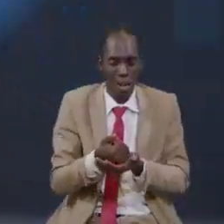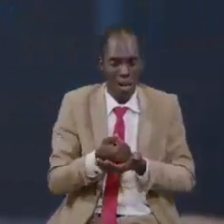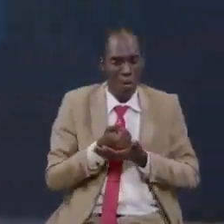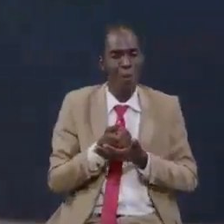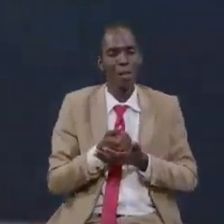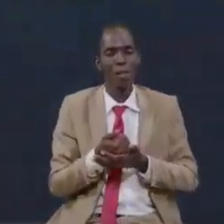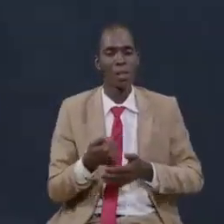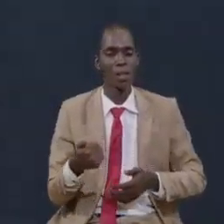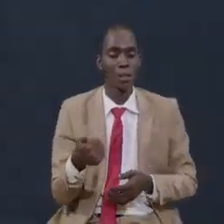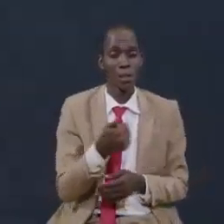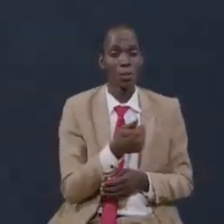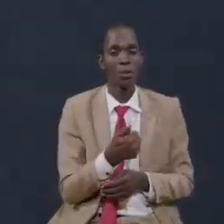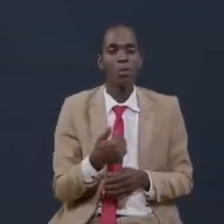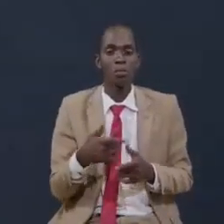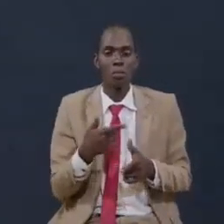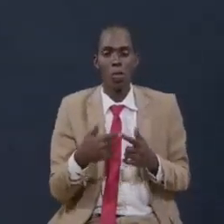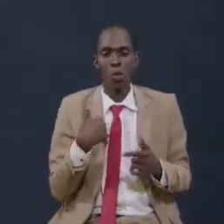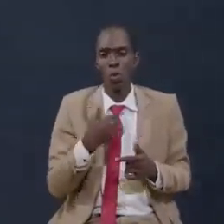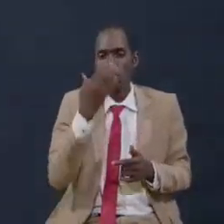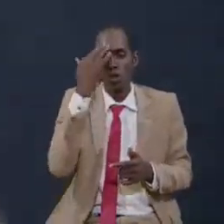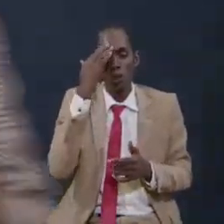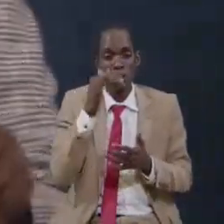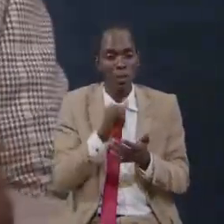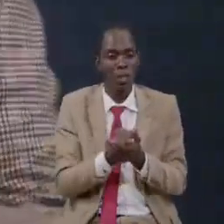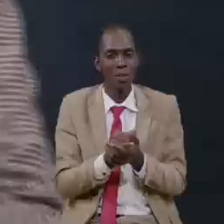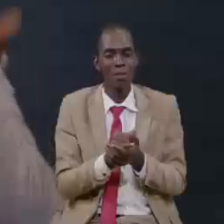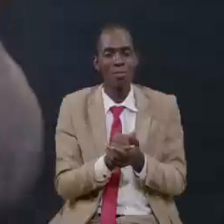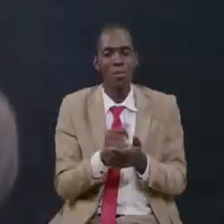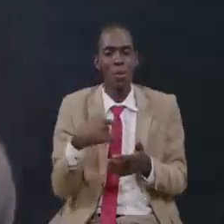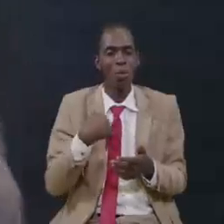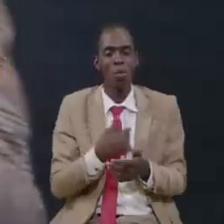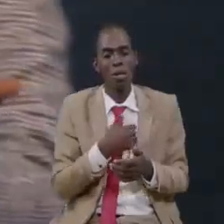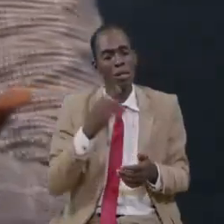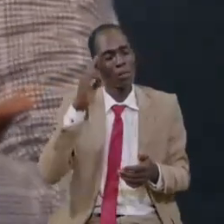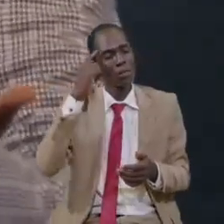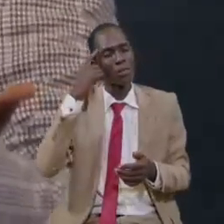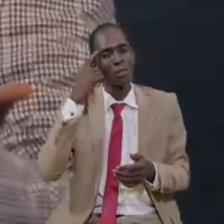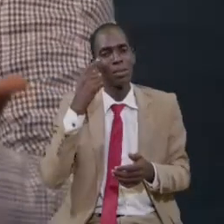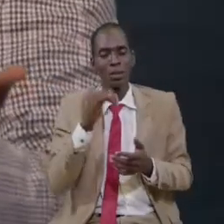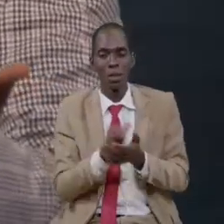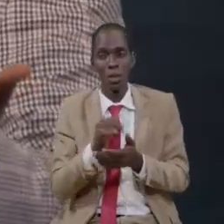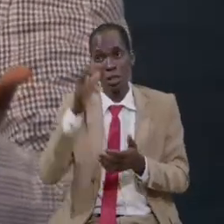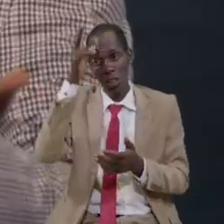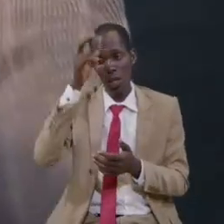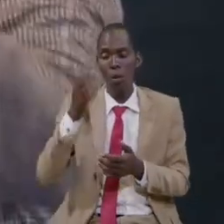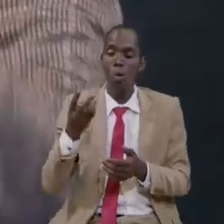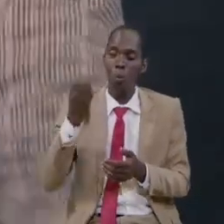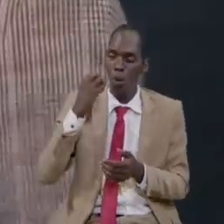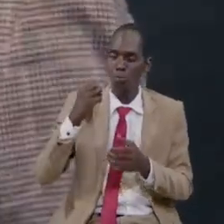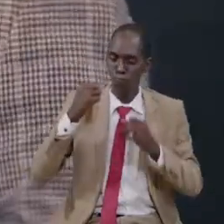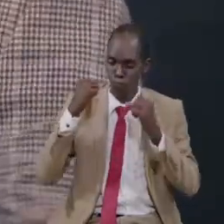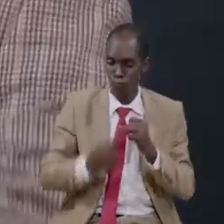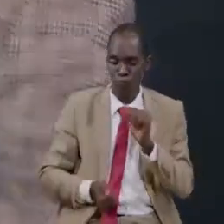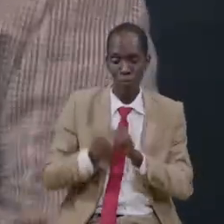Satan is stronger than any man. If Satan was stronger than Adam,